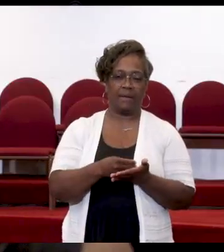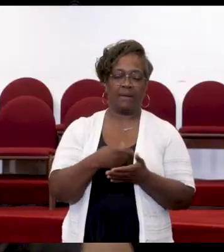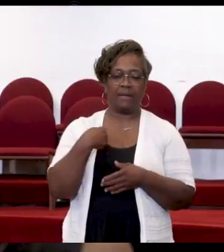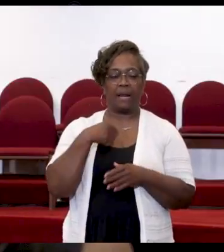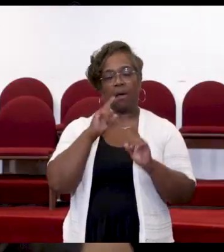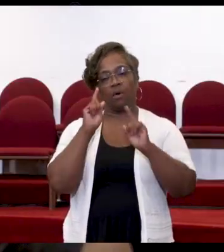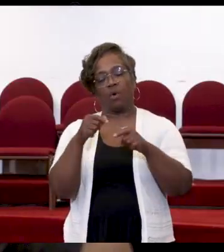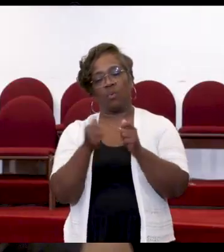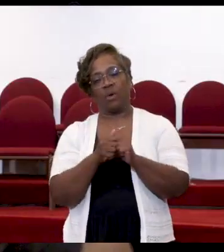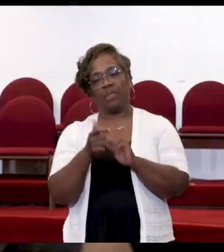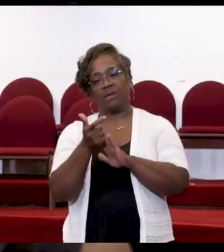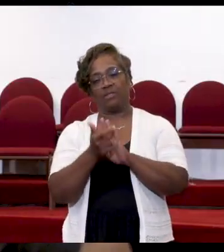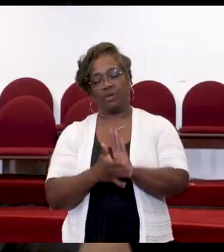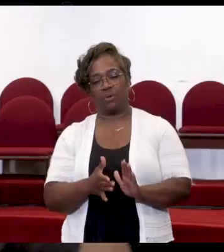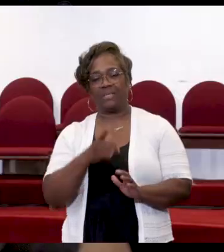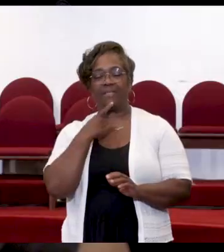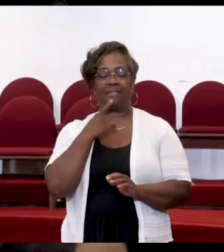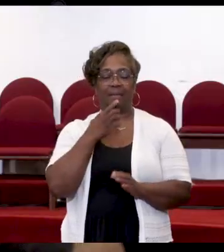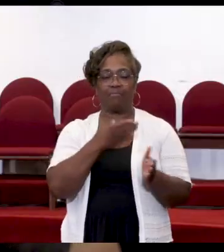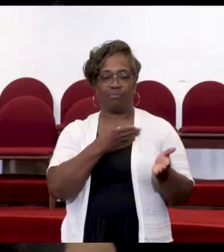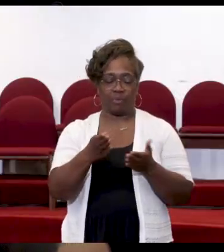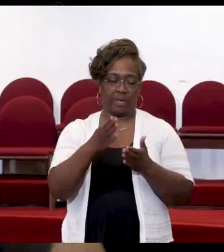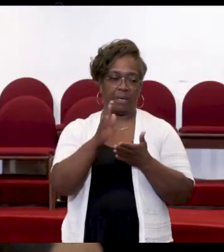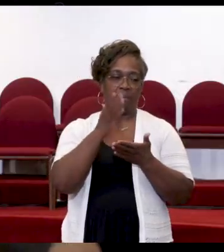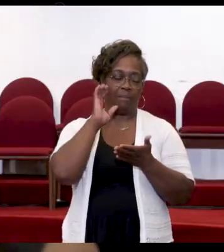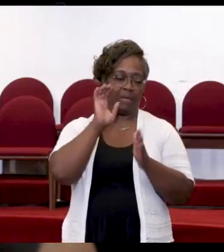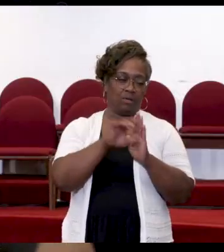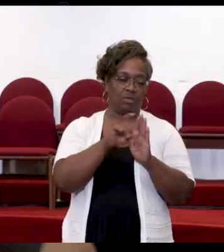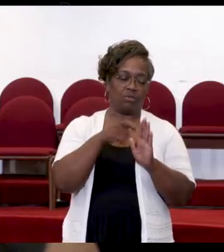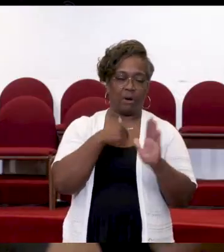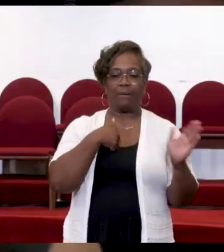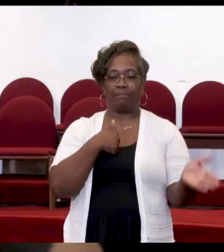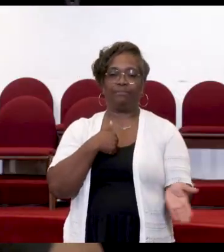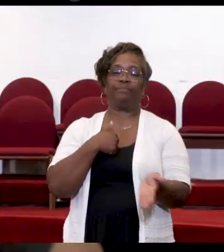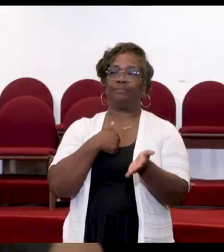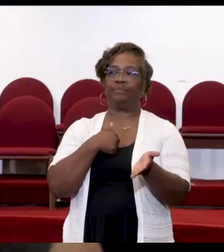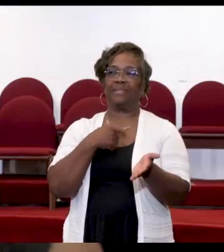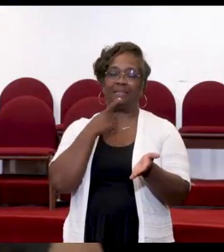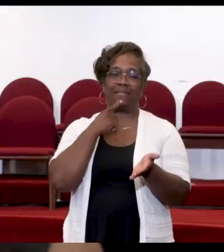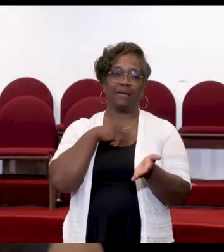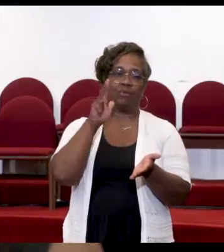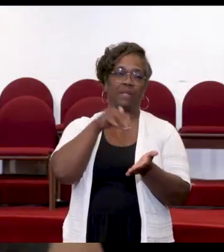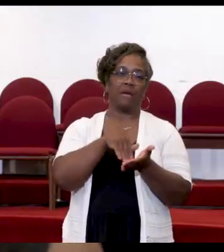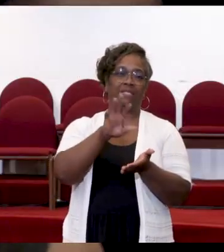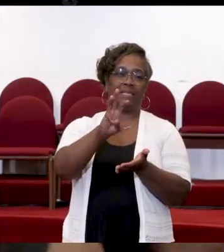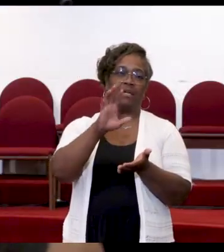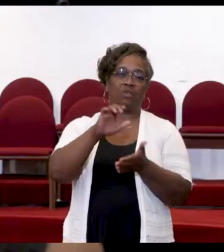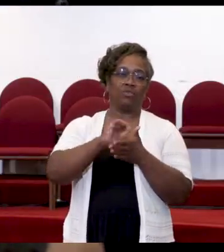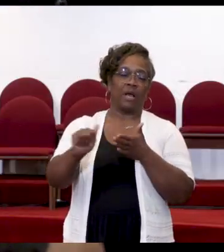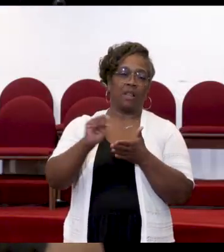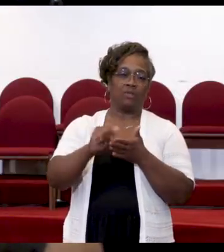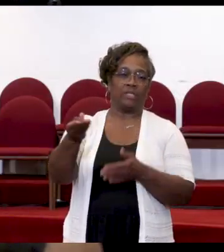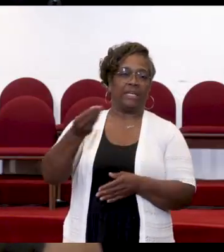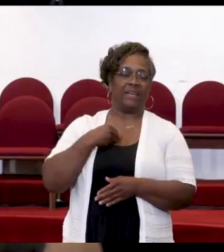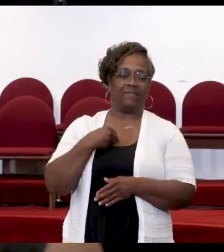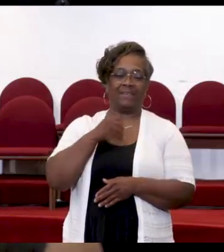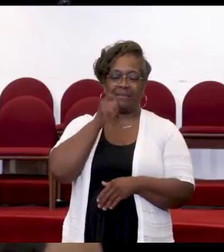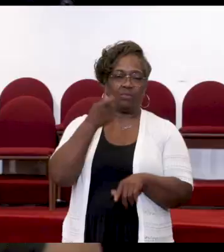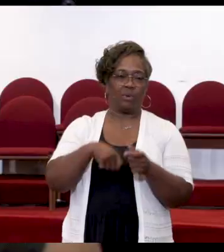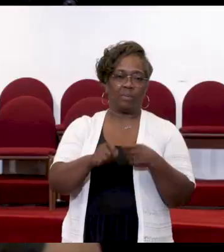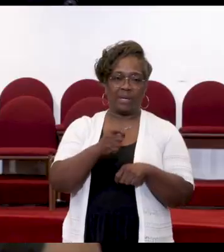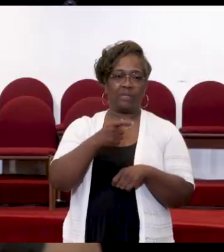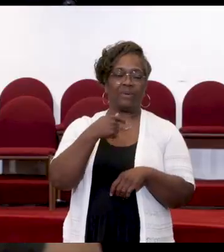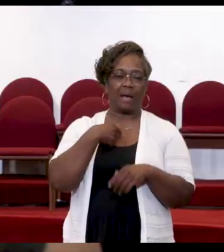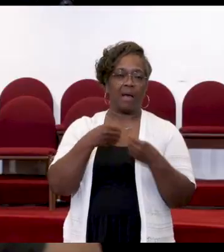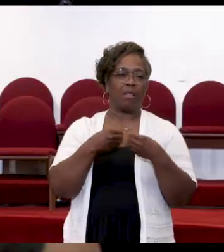so they told me to bring the pictures, and I went down there. So they came up with $3,600. That still does not replace what I lost, and I